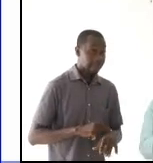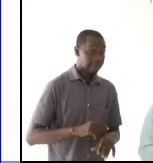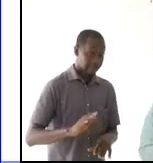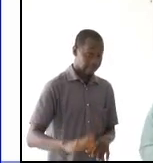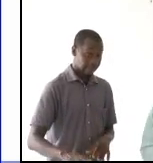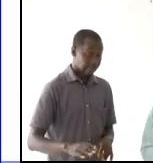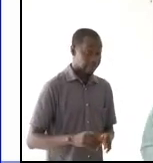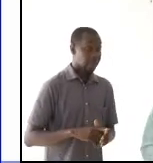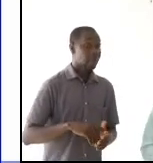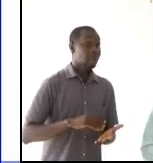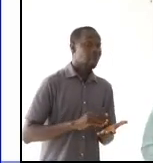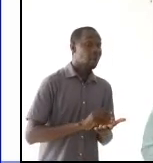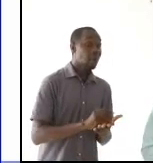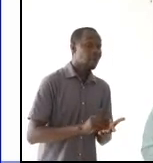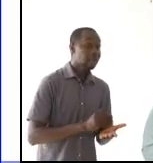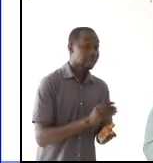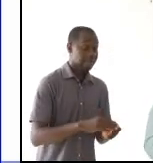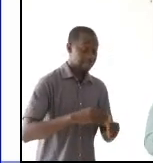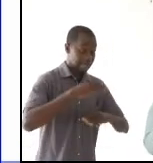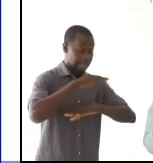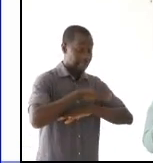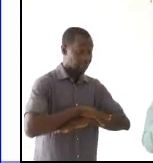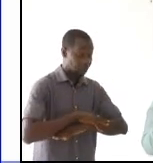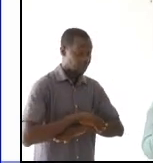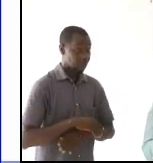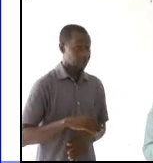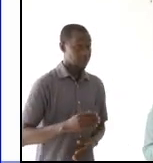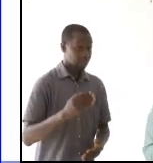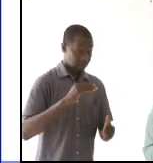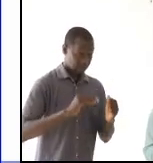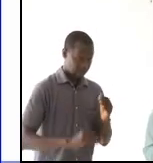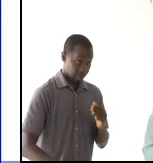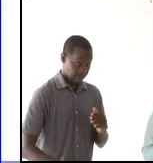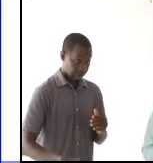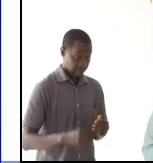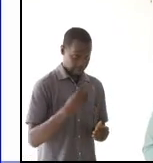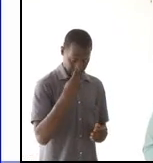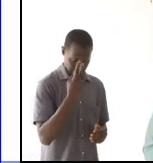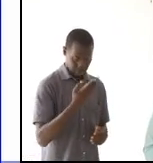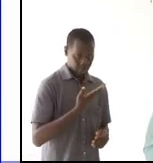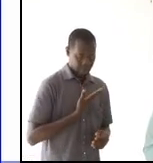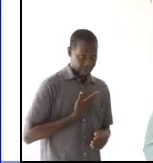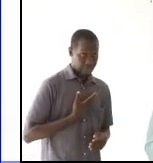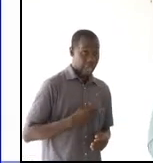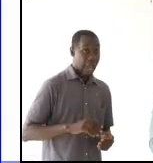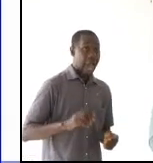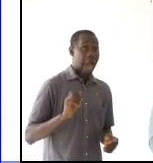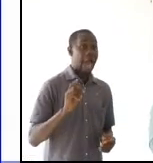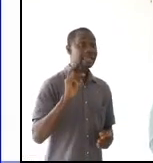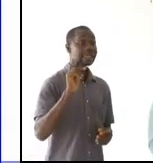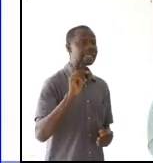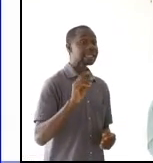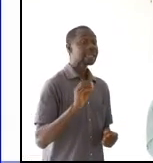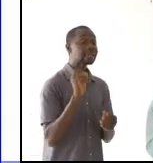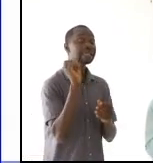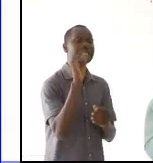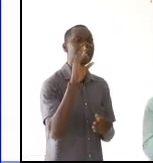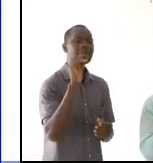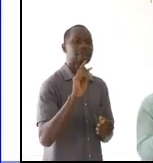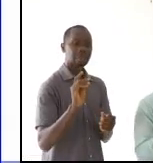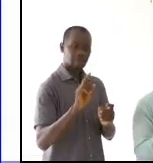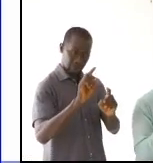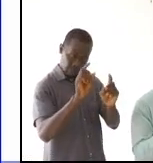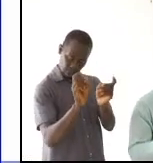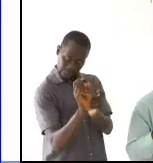because you're dealing with that in the senior school. But come down to where you have the kidneys. You can see yellow something on the